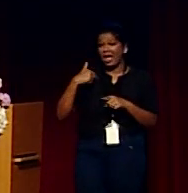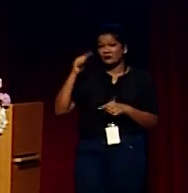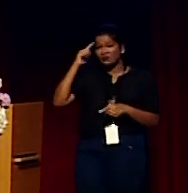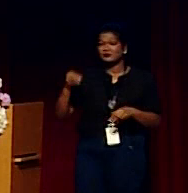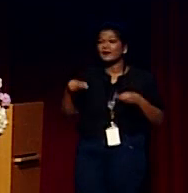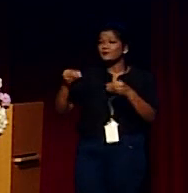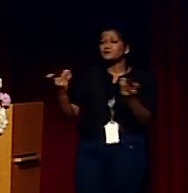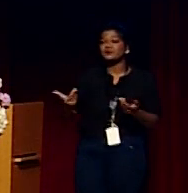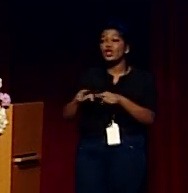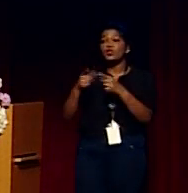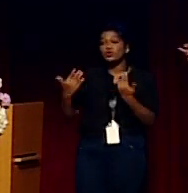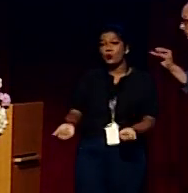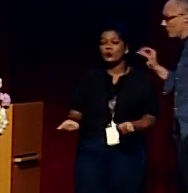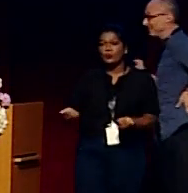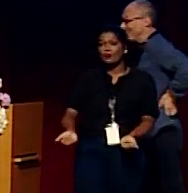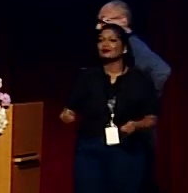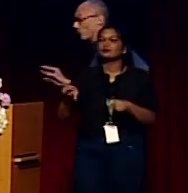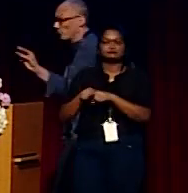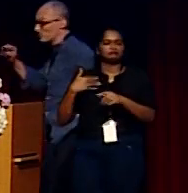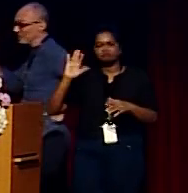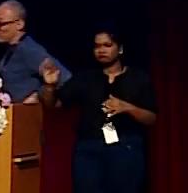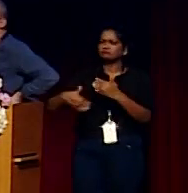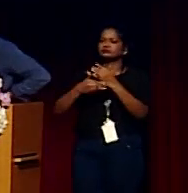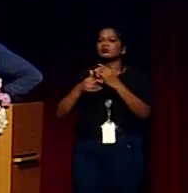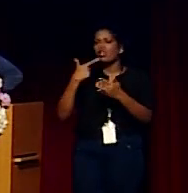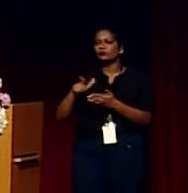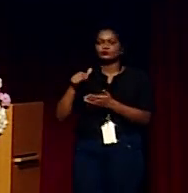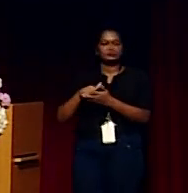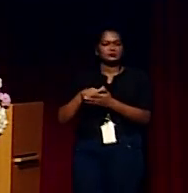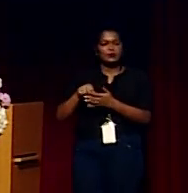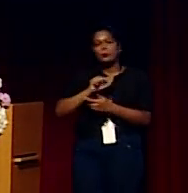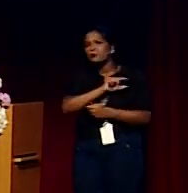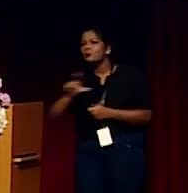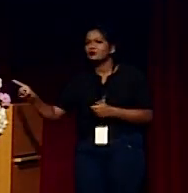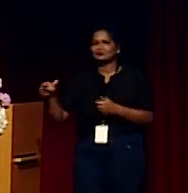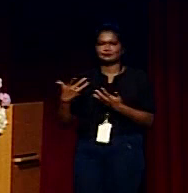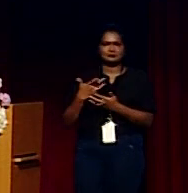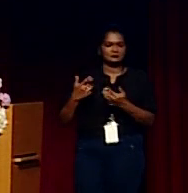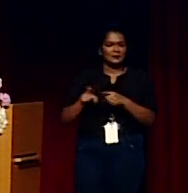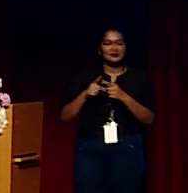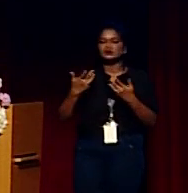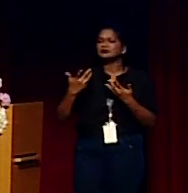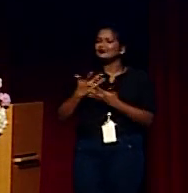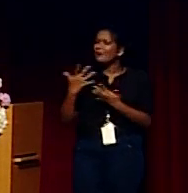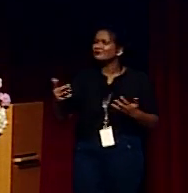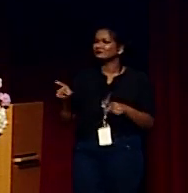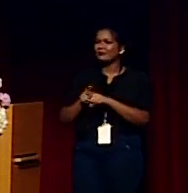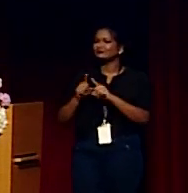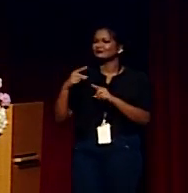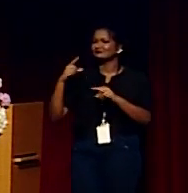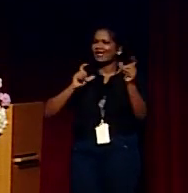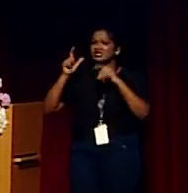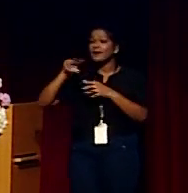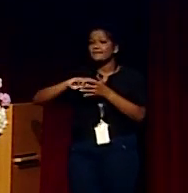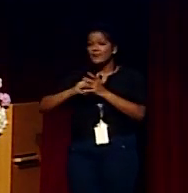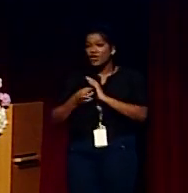was that we now implemented an algorithm which allows you to also get all the sub-expressions as